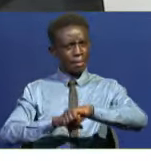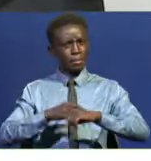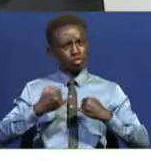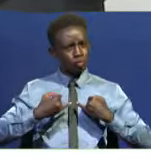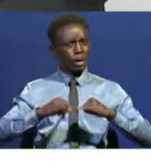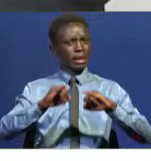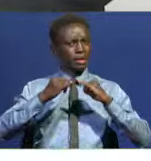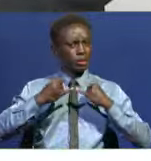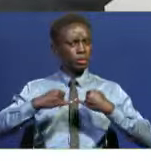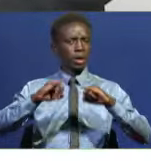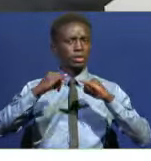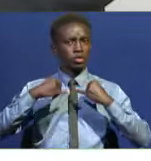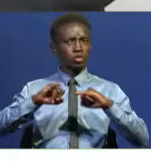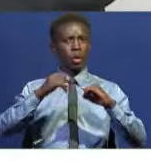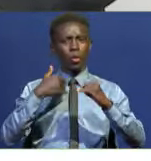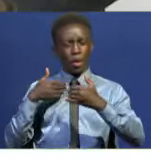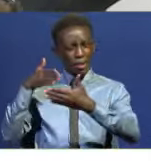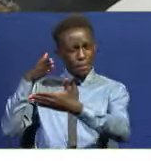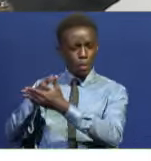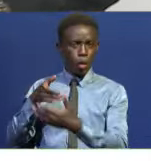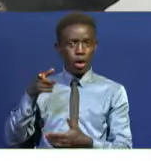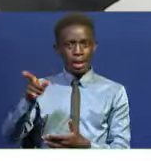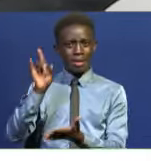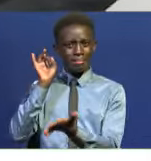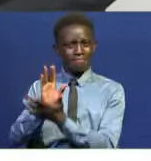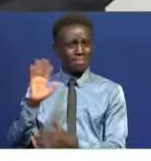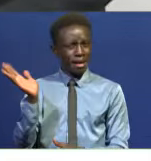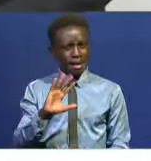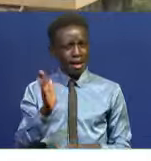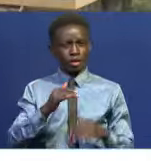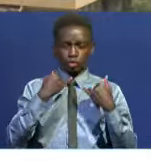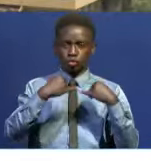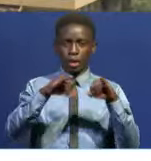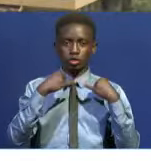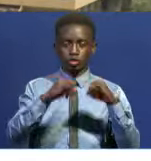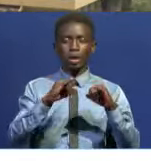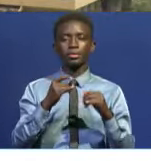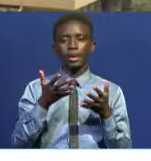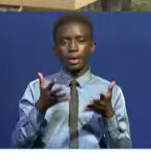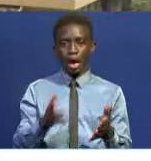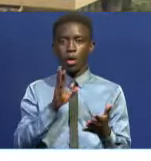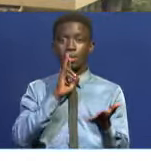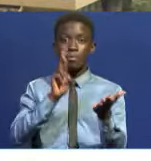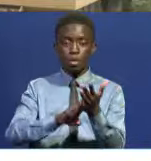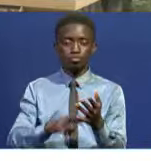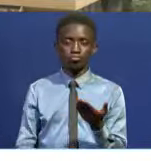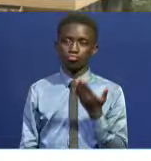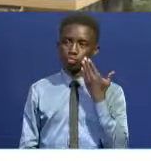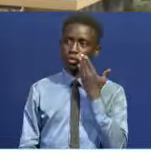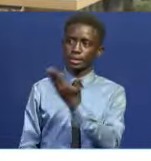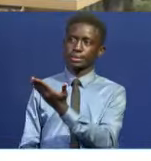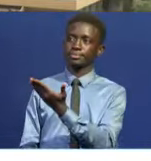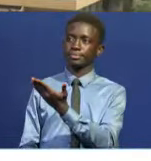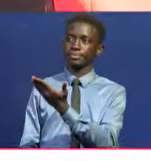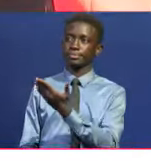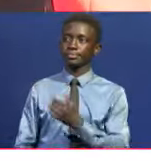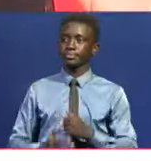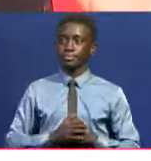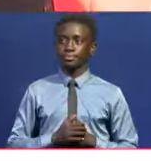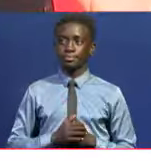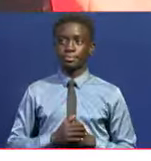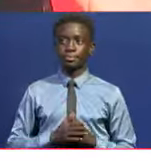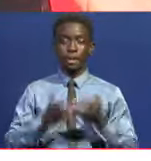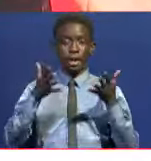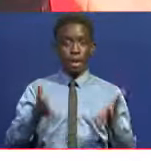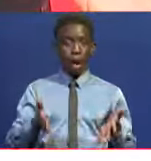the impeachment motion. Here now is that report. The High Court has for the second time declined to grant